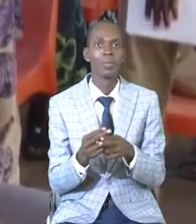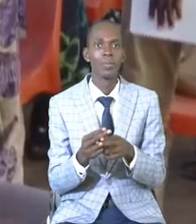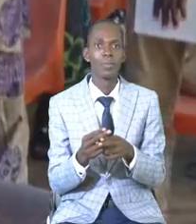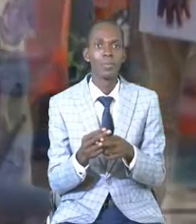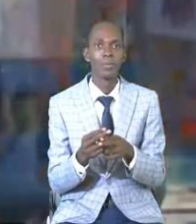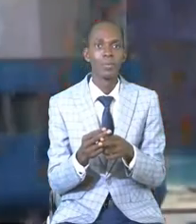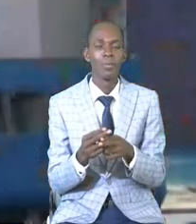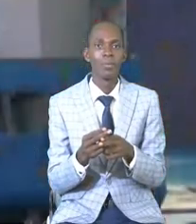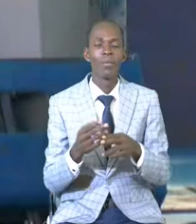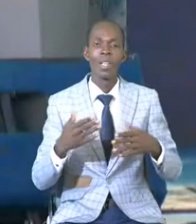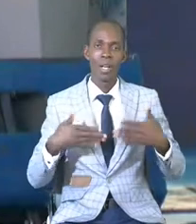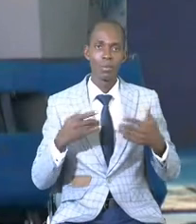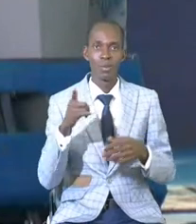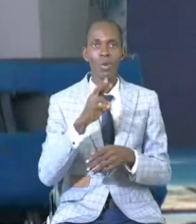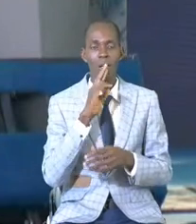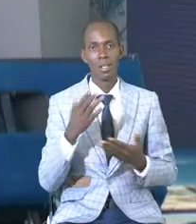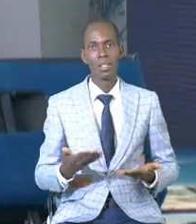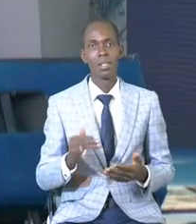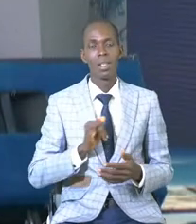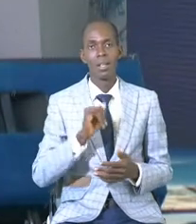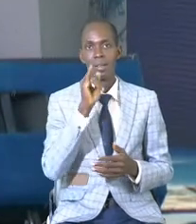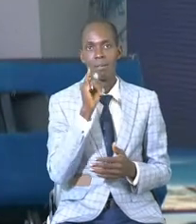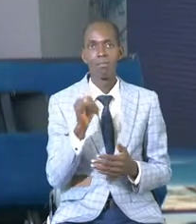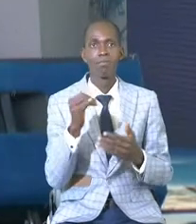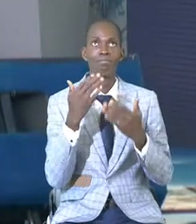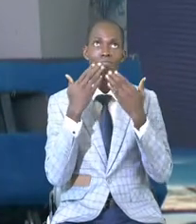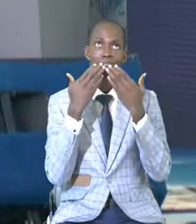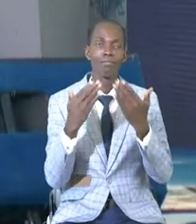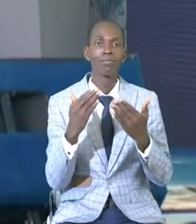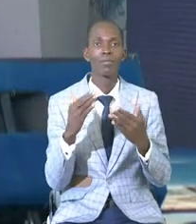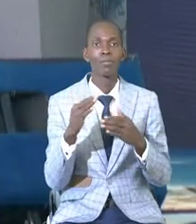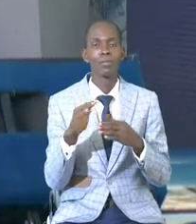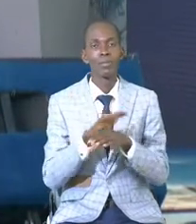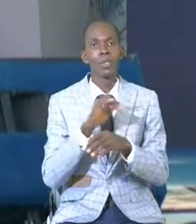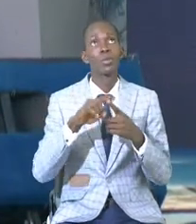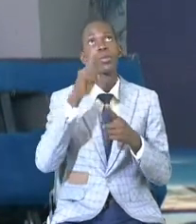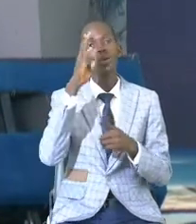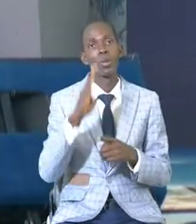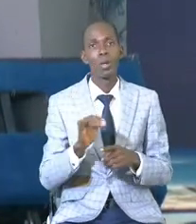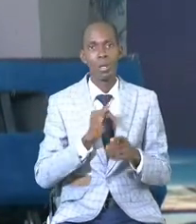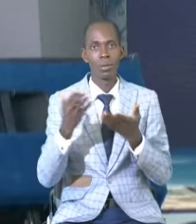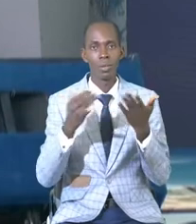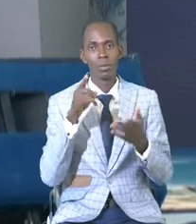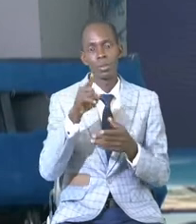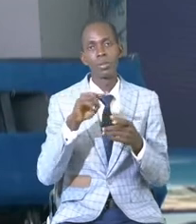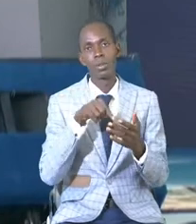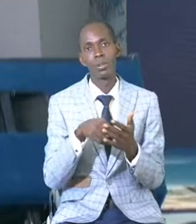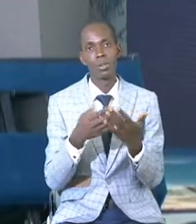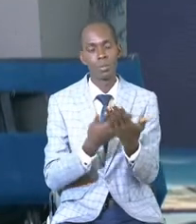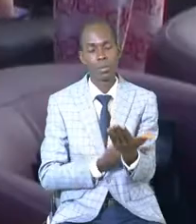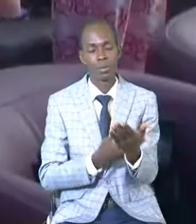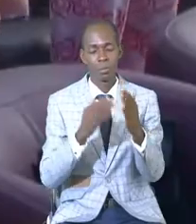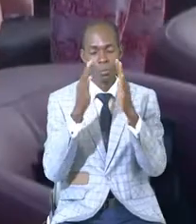Happy you are here, and I'm grateful to God I'm serving you this morning. Father, in the mighty name